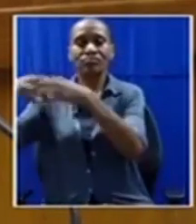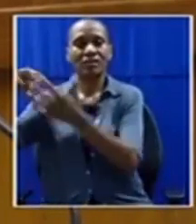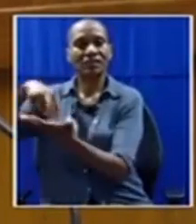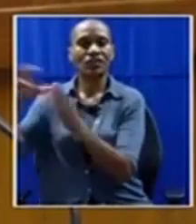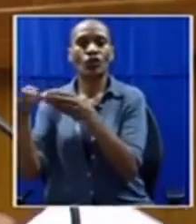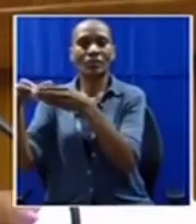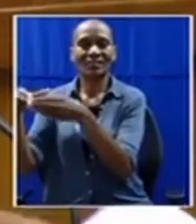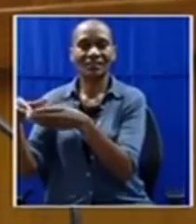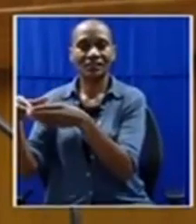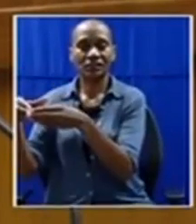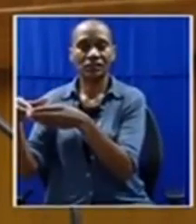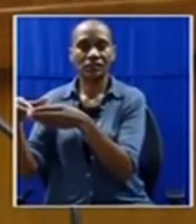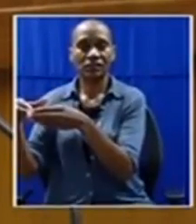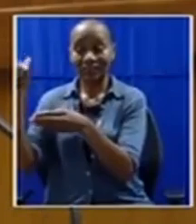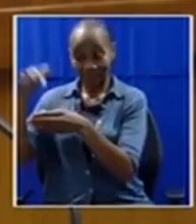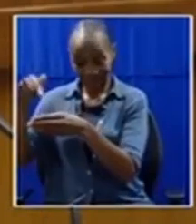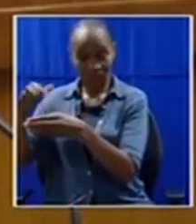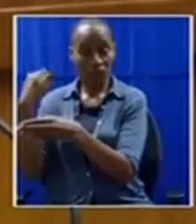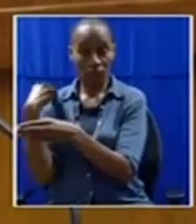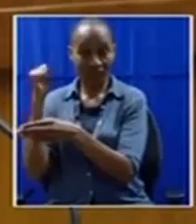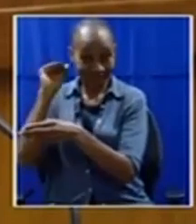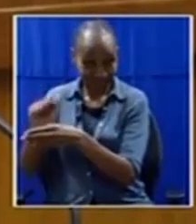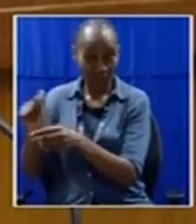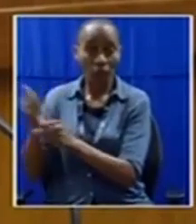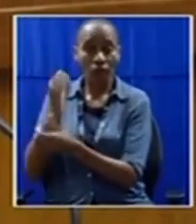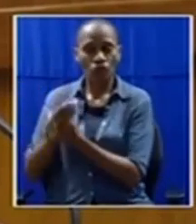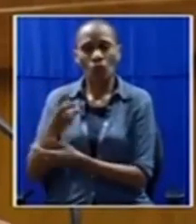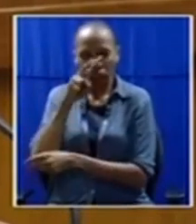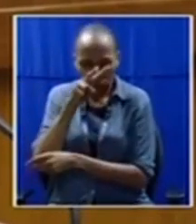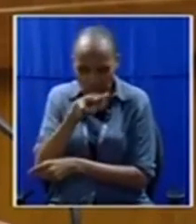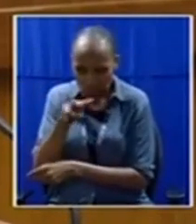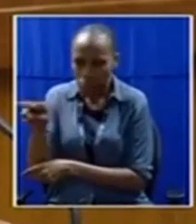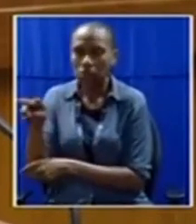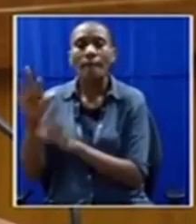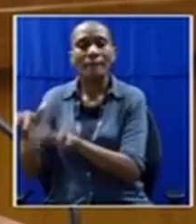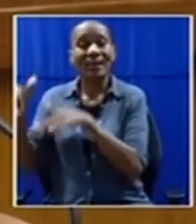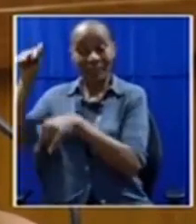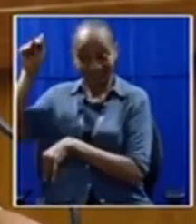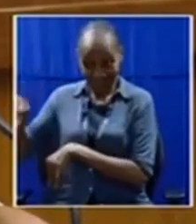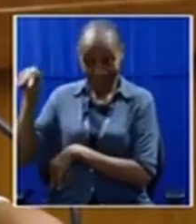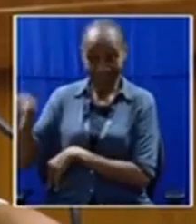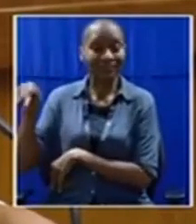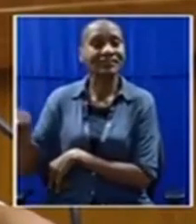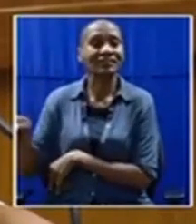Committee to ensure that they keep an eye on how Parliament itself